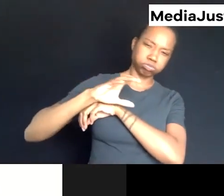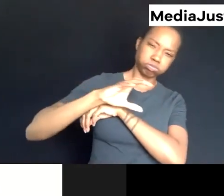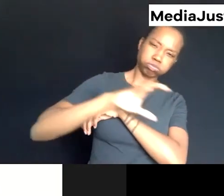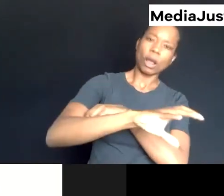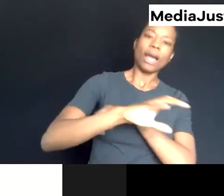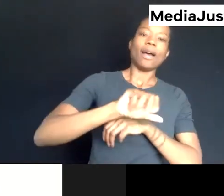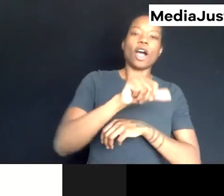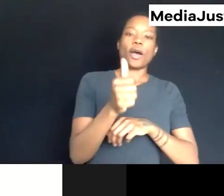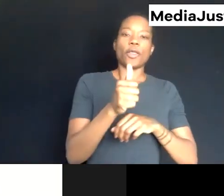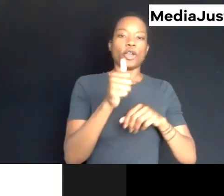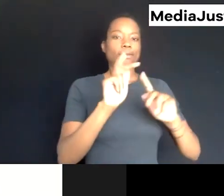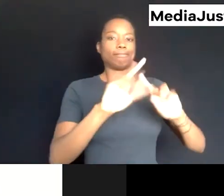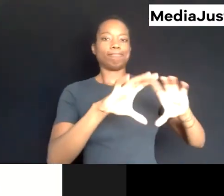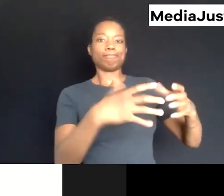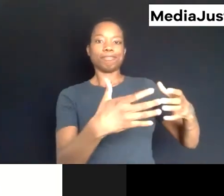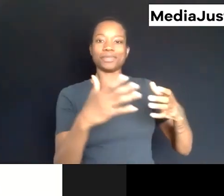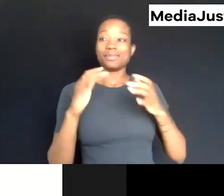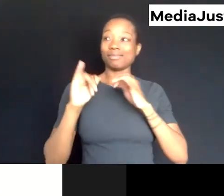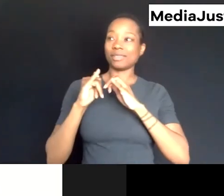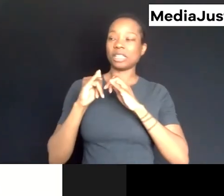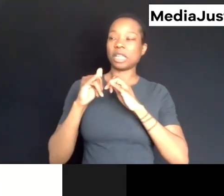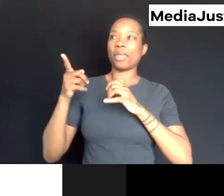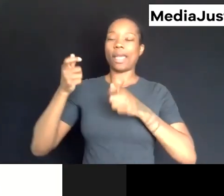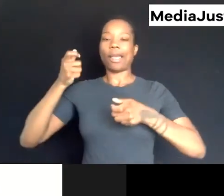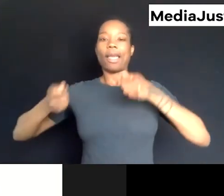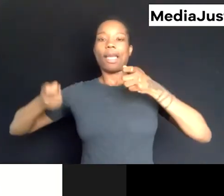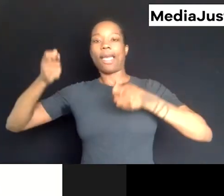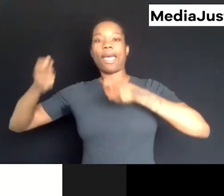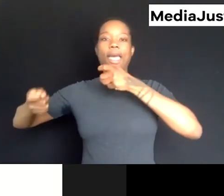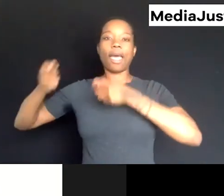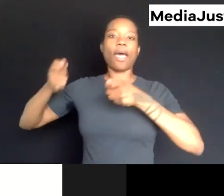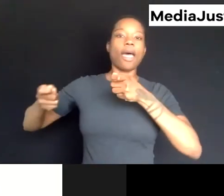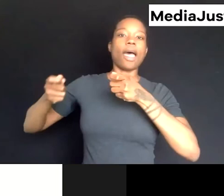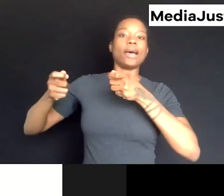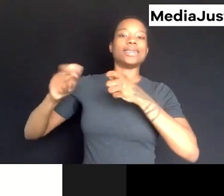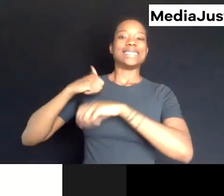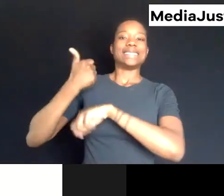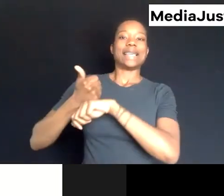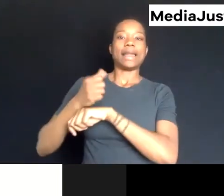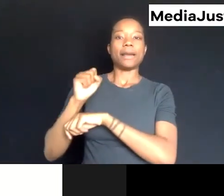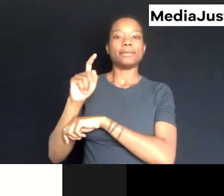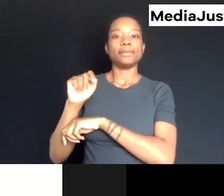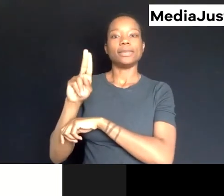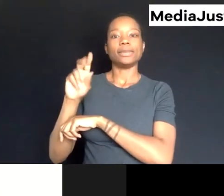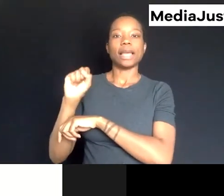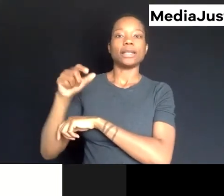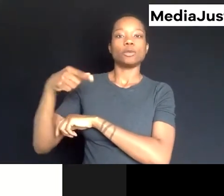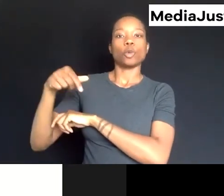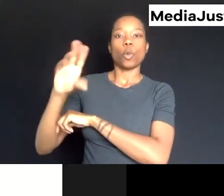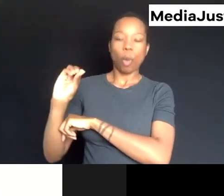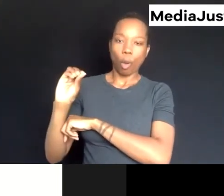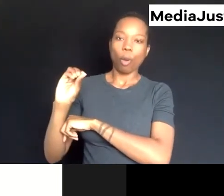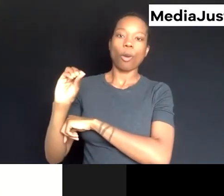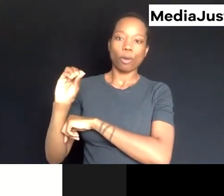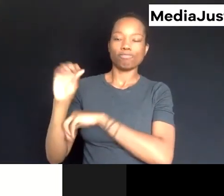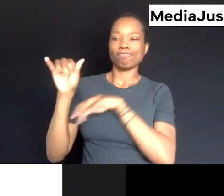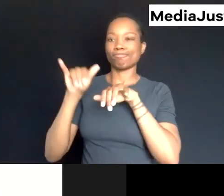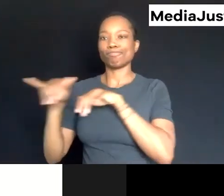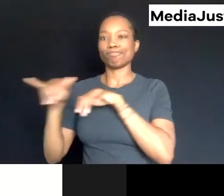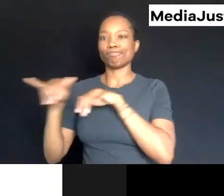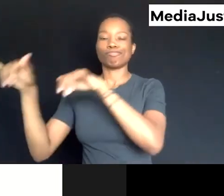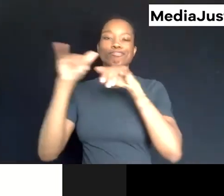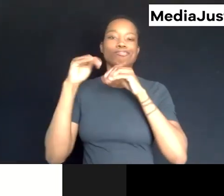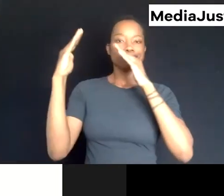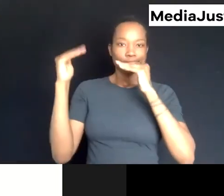quo. And there's actually, I'm going to share here a set of graphics that a really incredible cultural